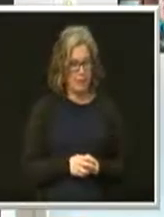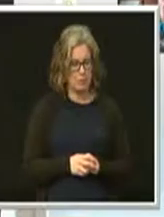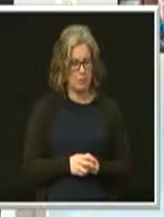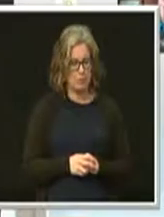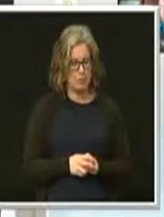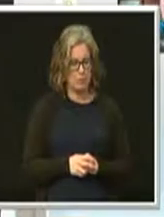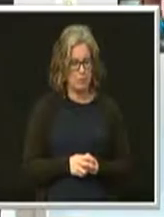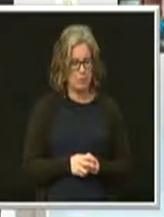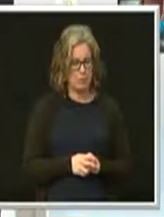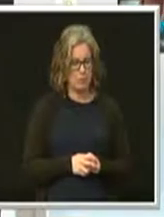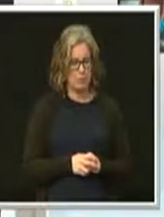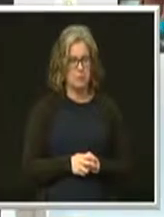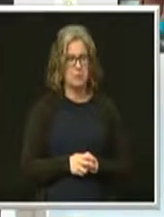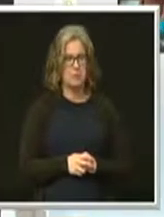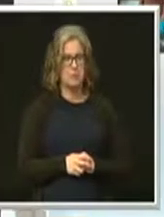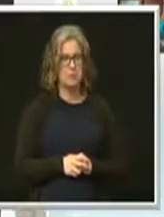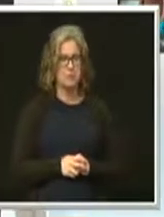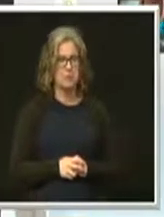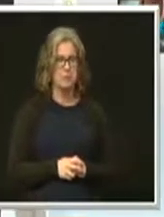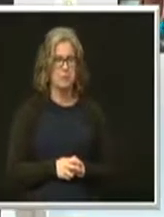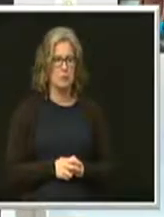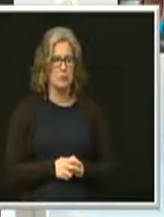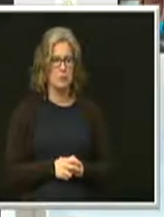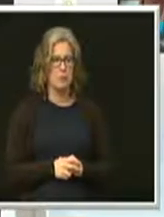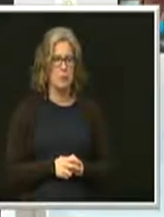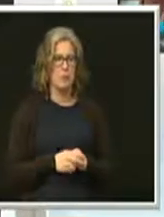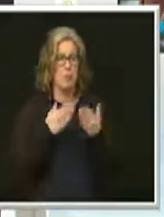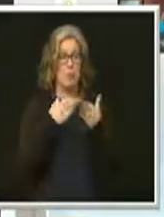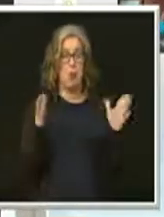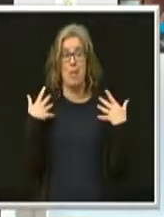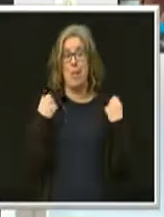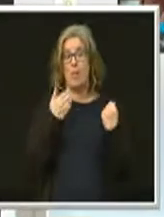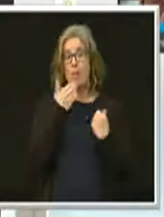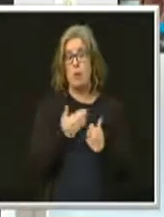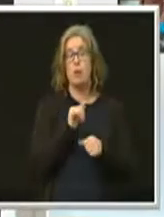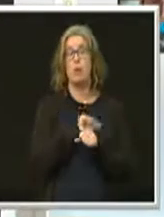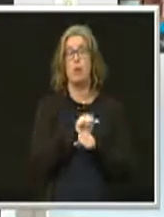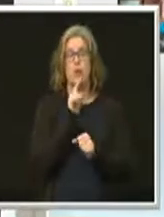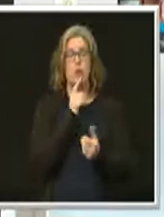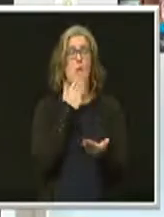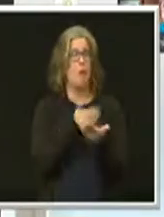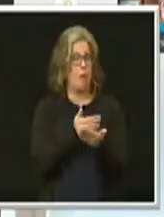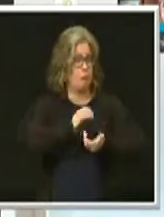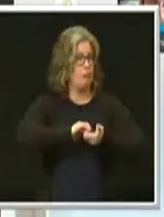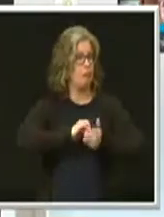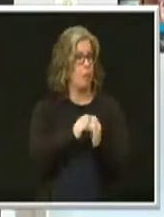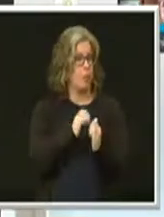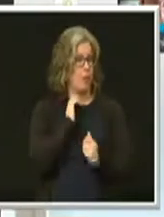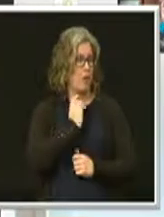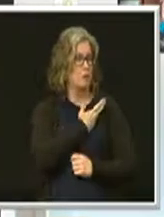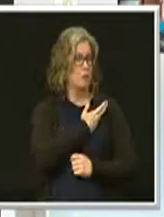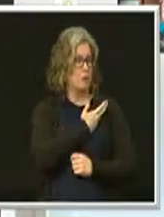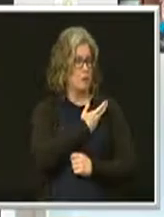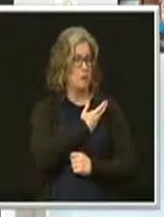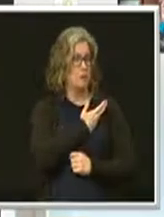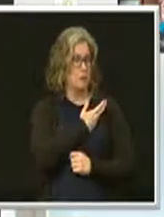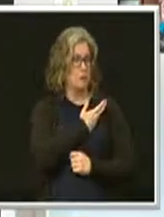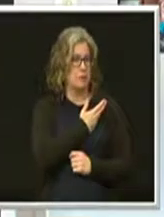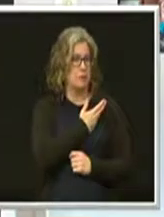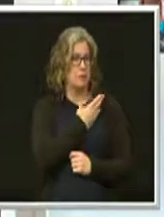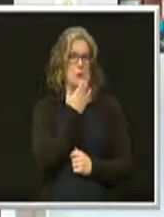But all they public health and wellness has worked real well with us, and